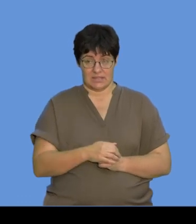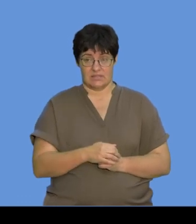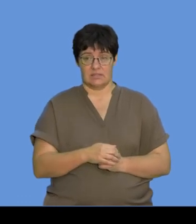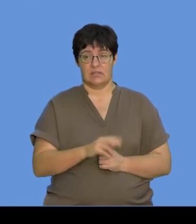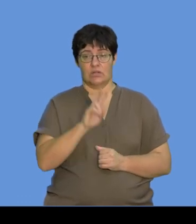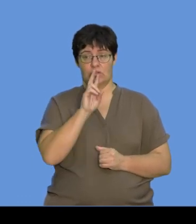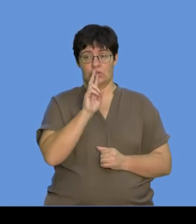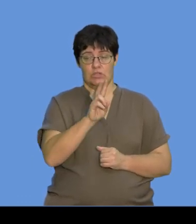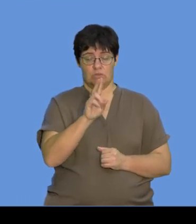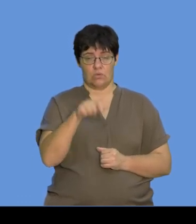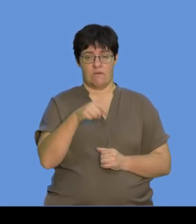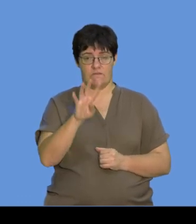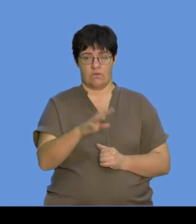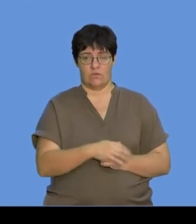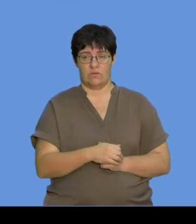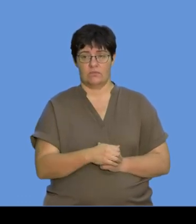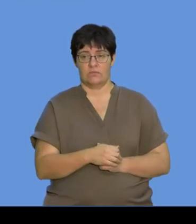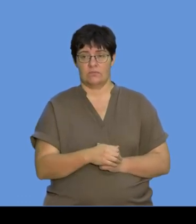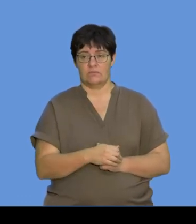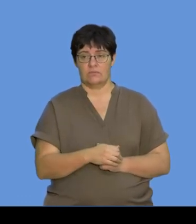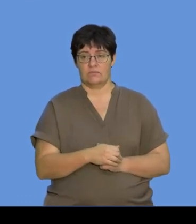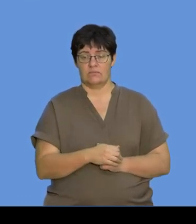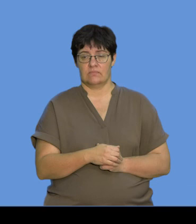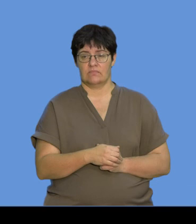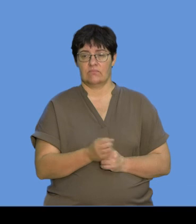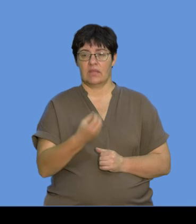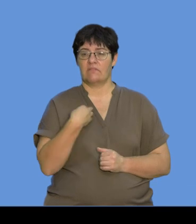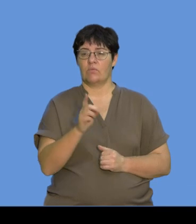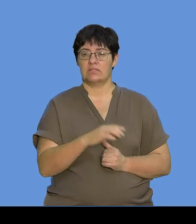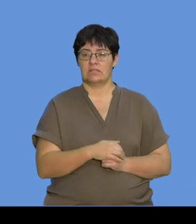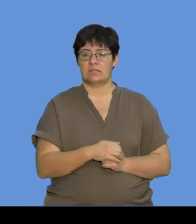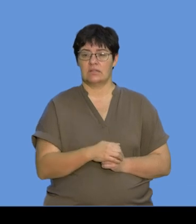divided by 22,4, right? So this gives us